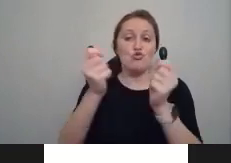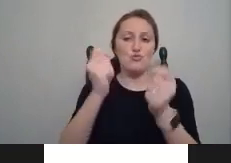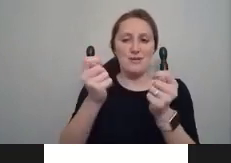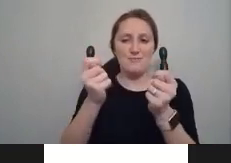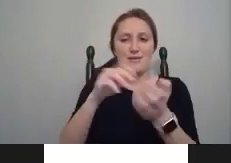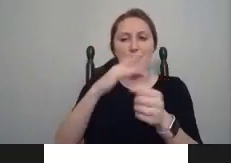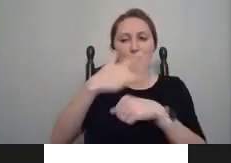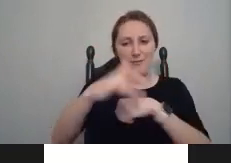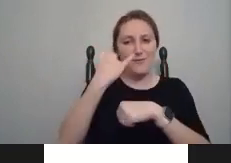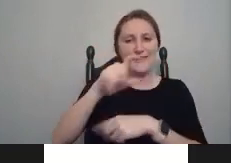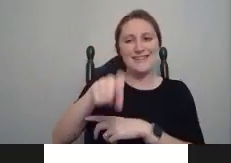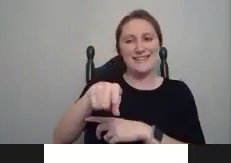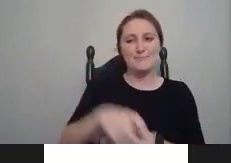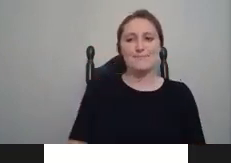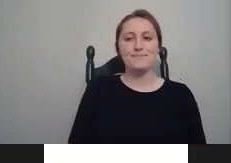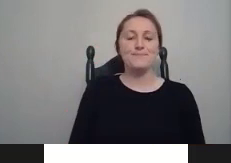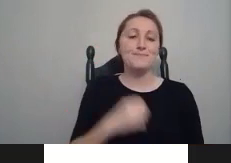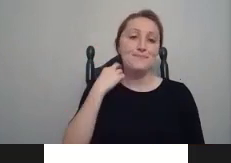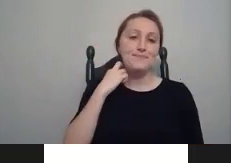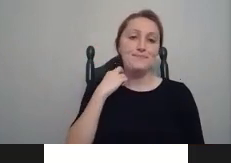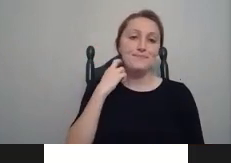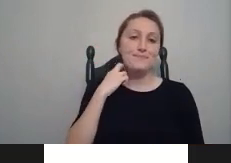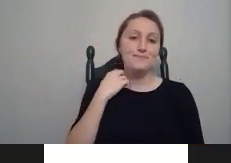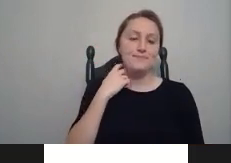Yeah, good question. So the